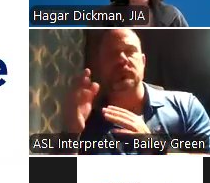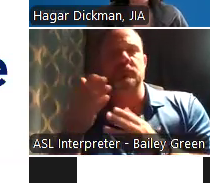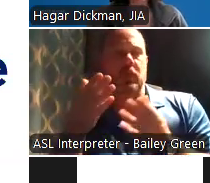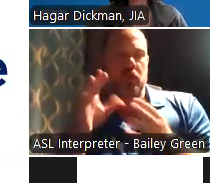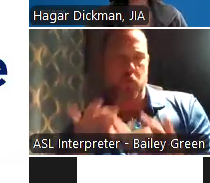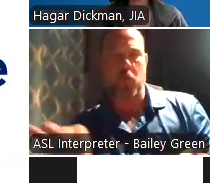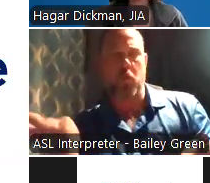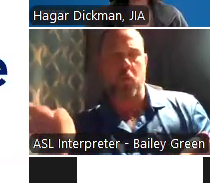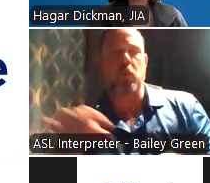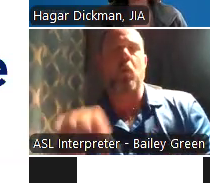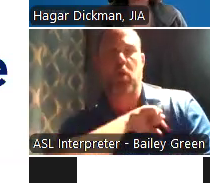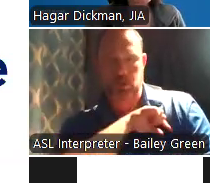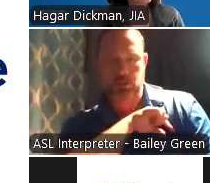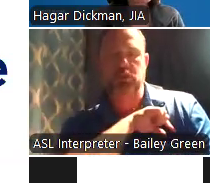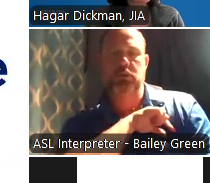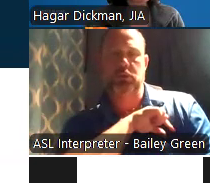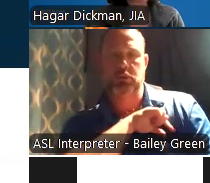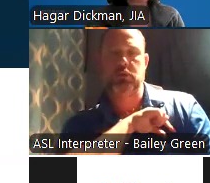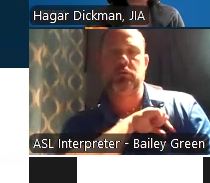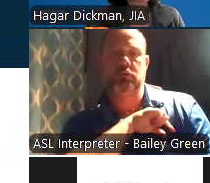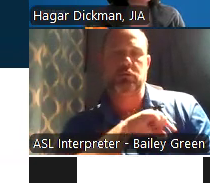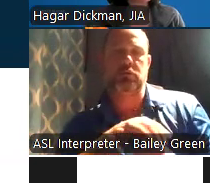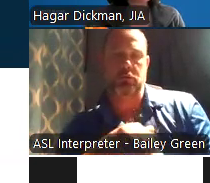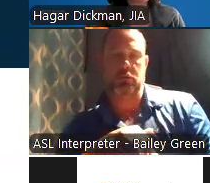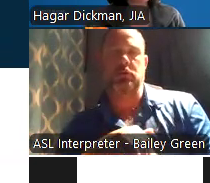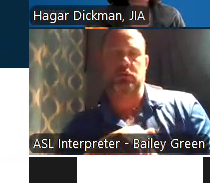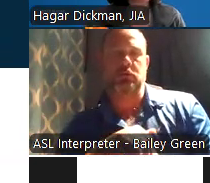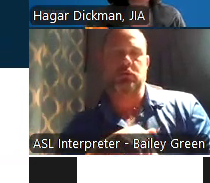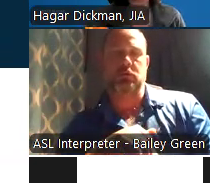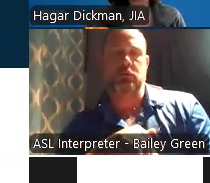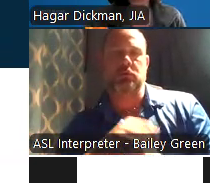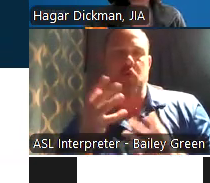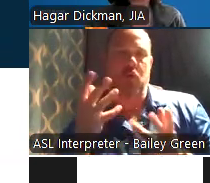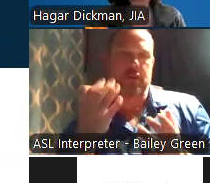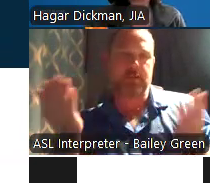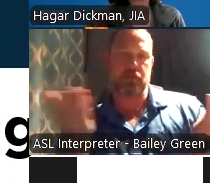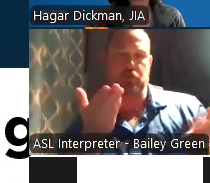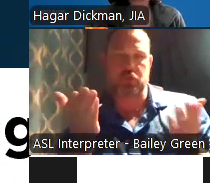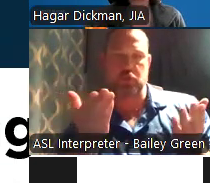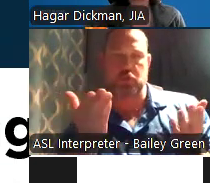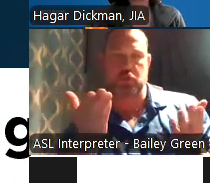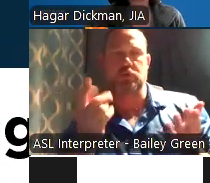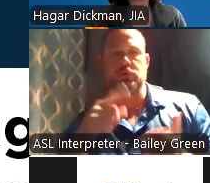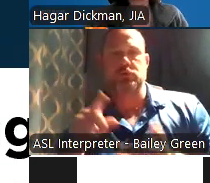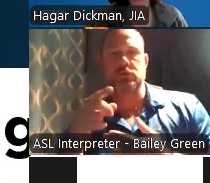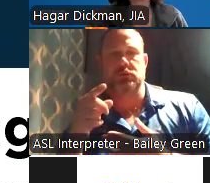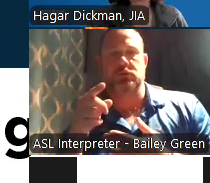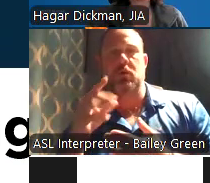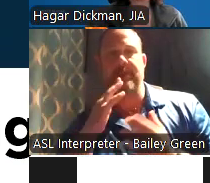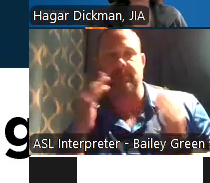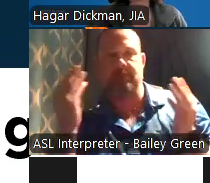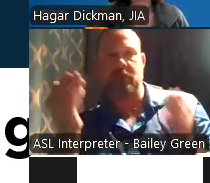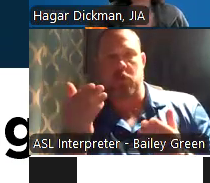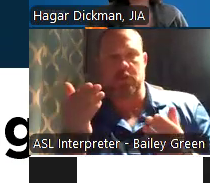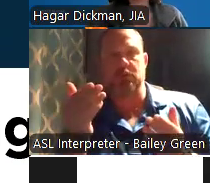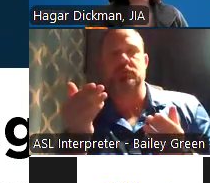quality. And so I wanted to sort of to introduce them. When the first slide is going to be focused